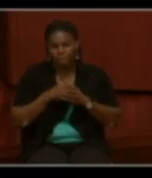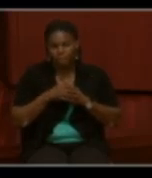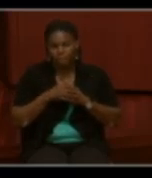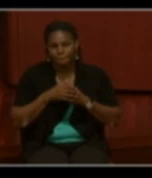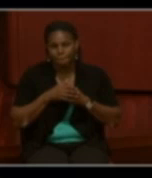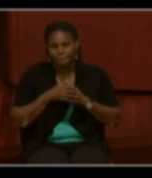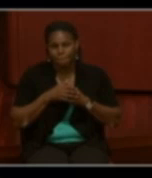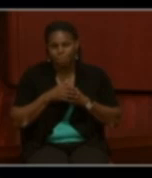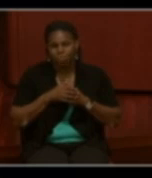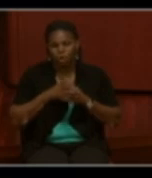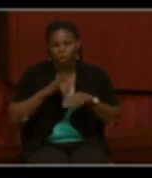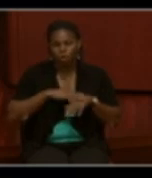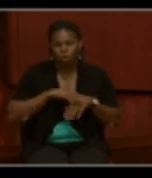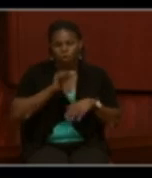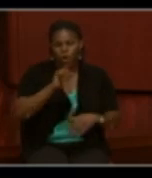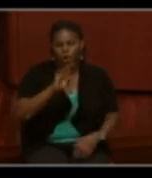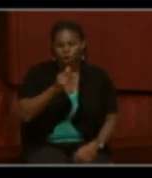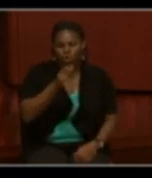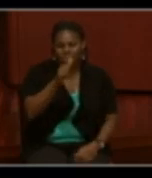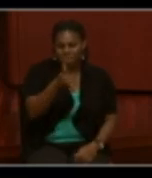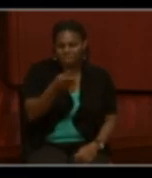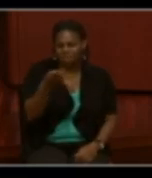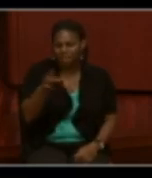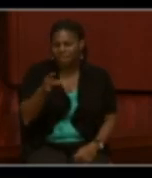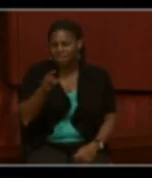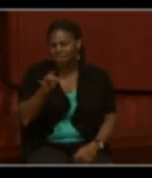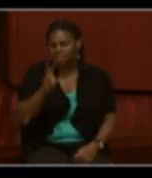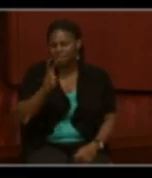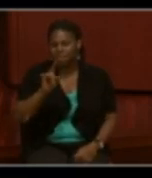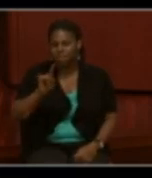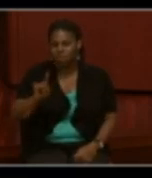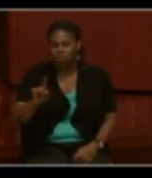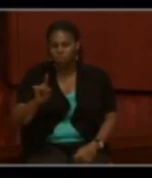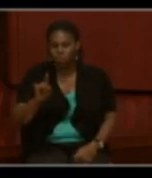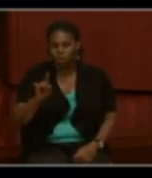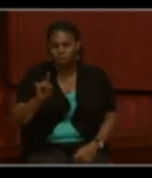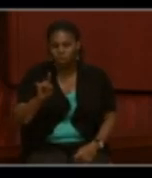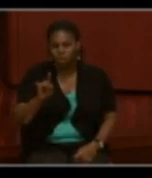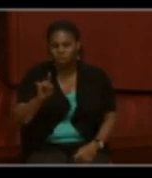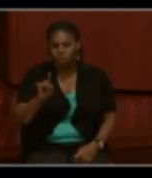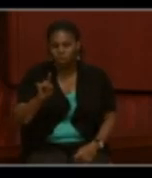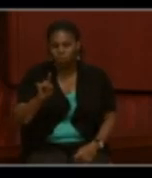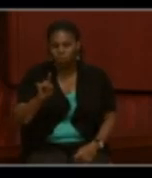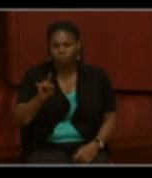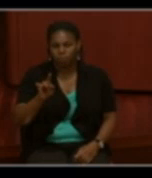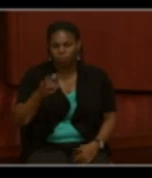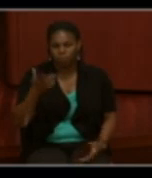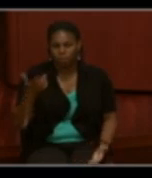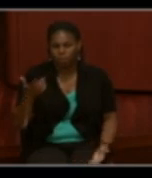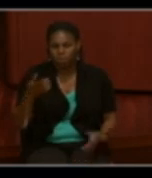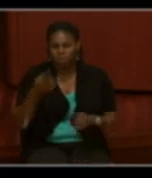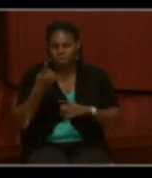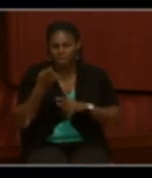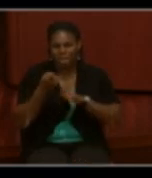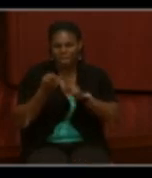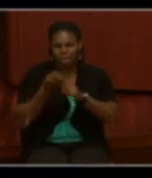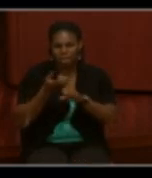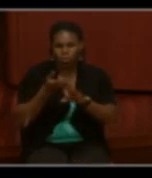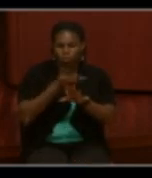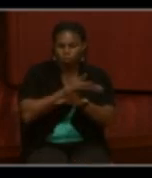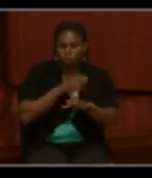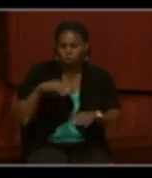the 10th of August, 1861, which was close to a year before D.C.'s